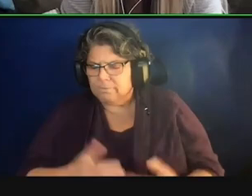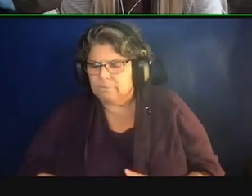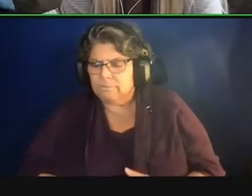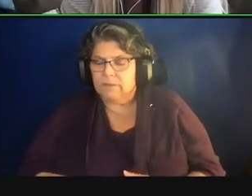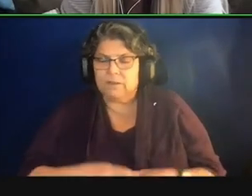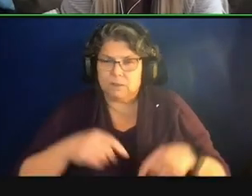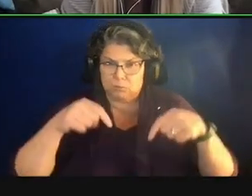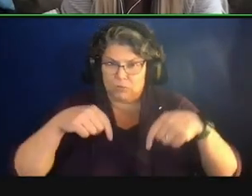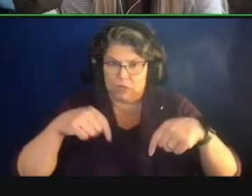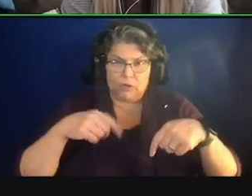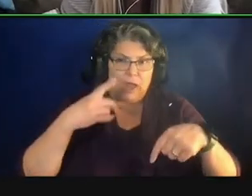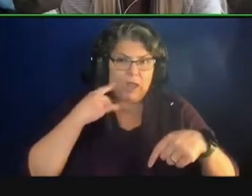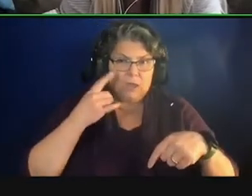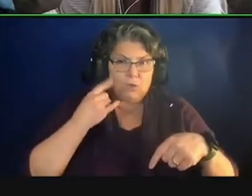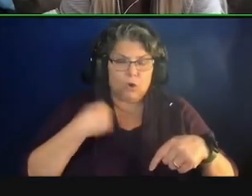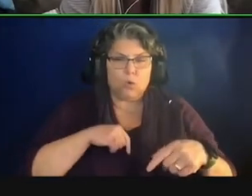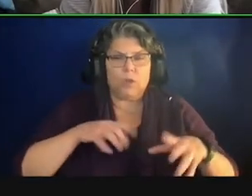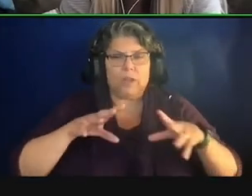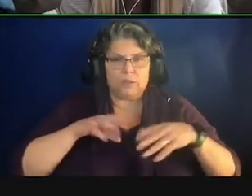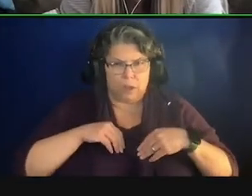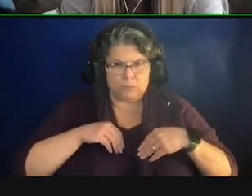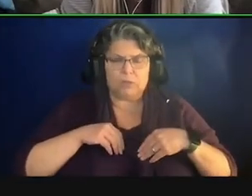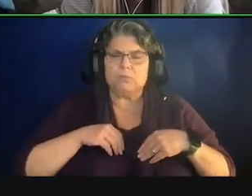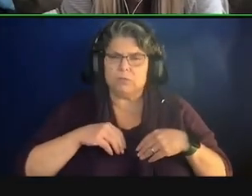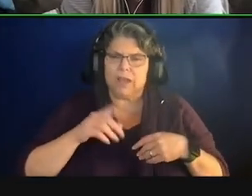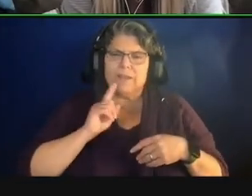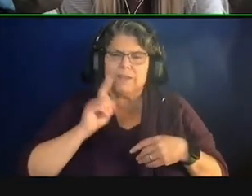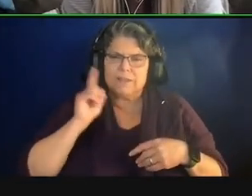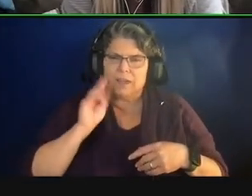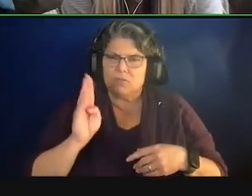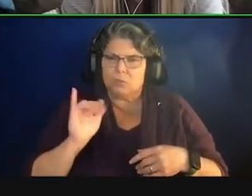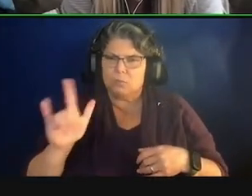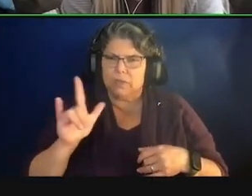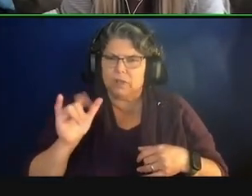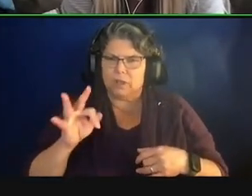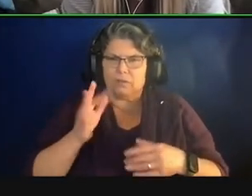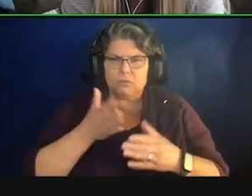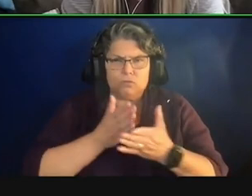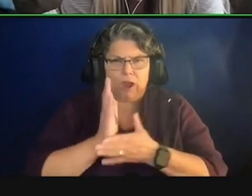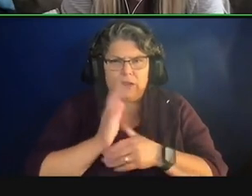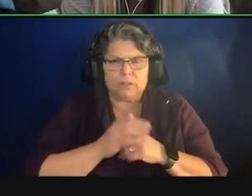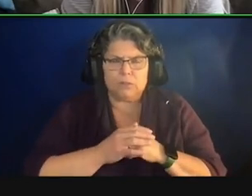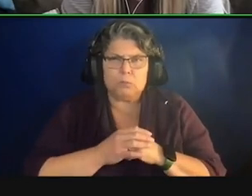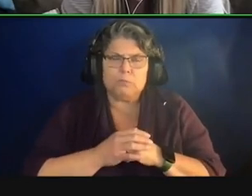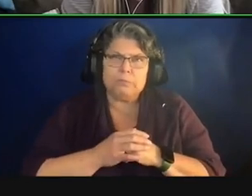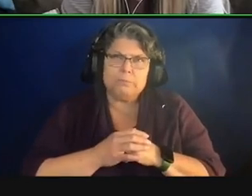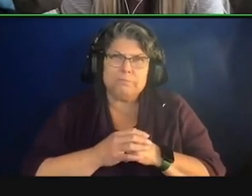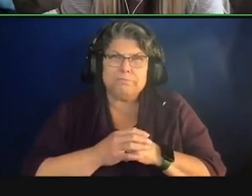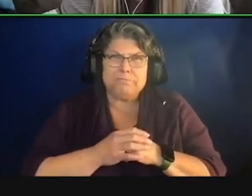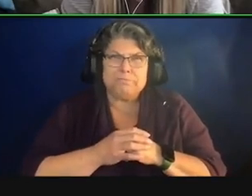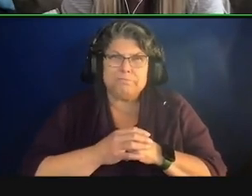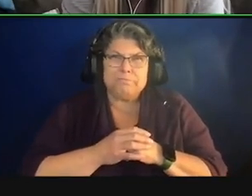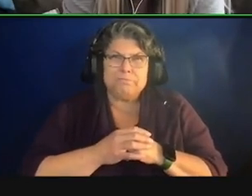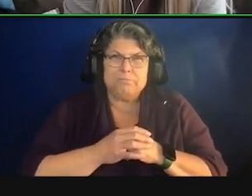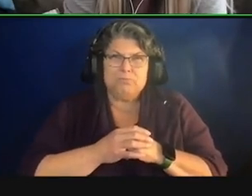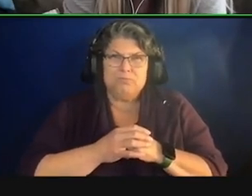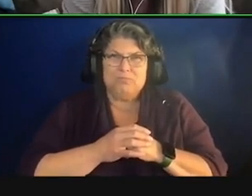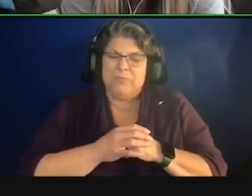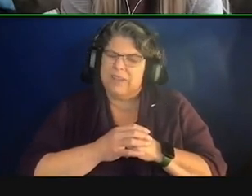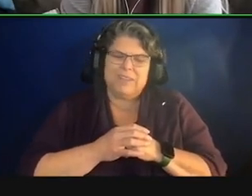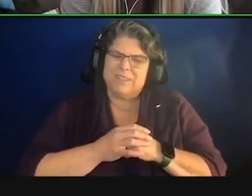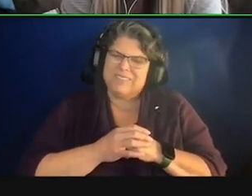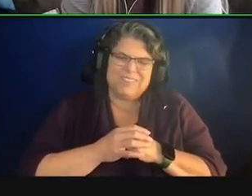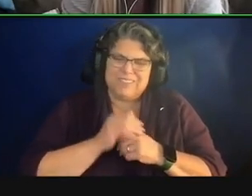have adopted a Deaf Bill of Rights, which are not necessarily